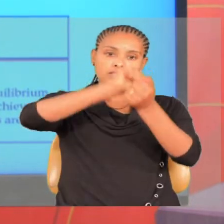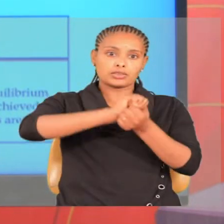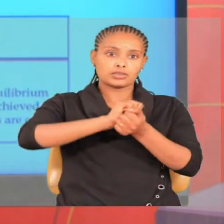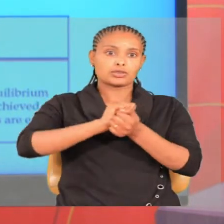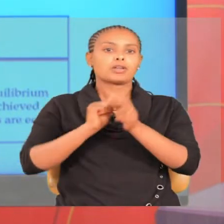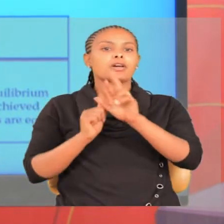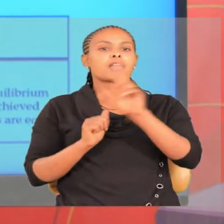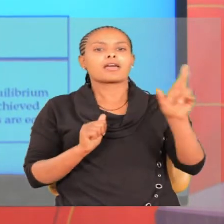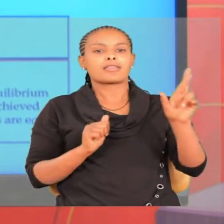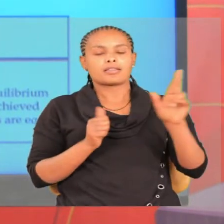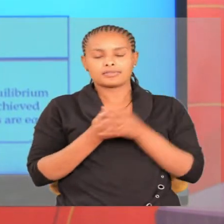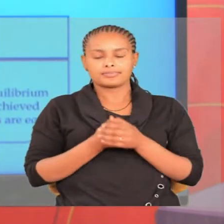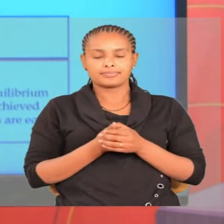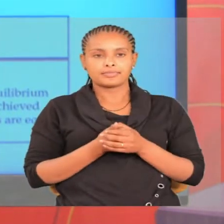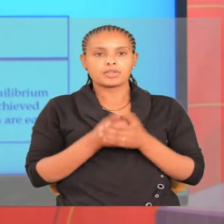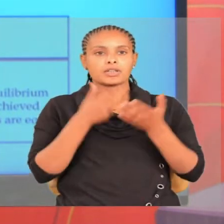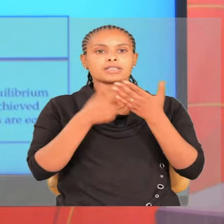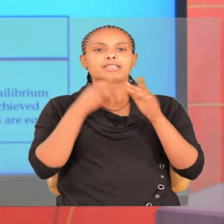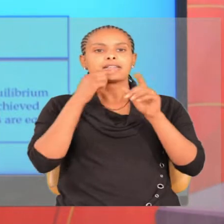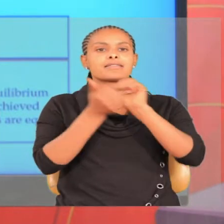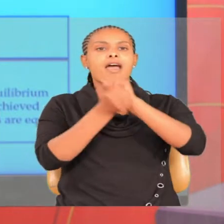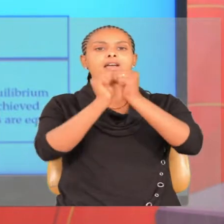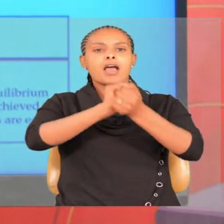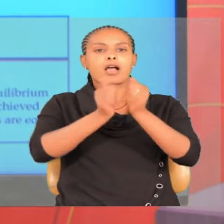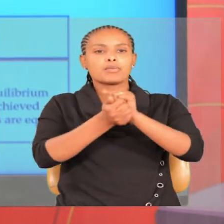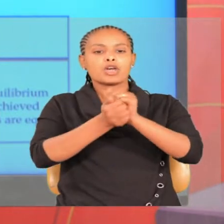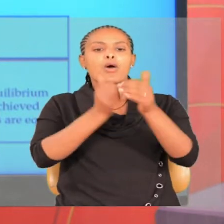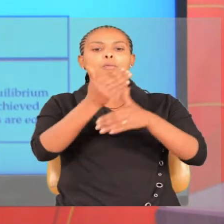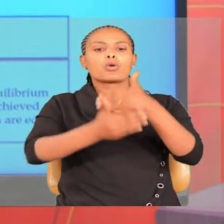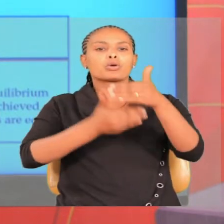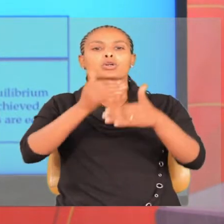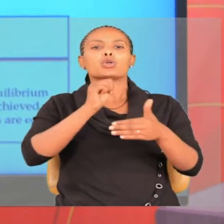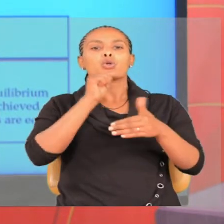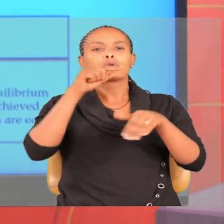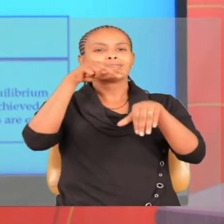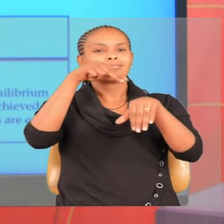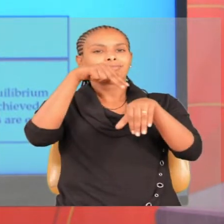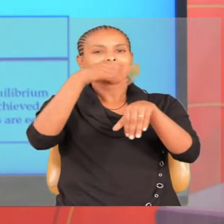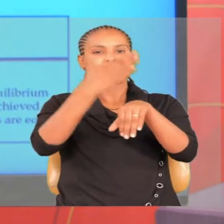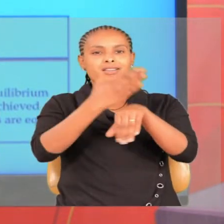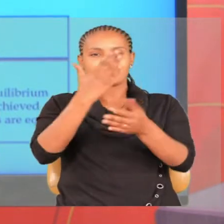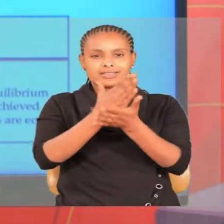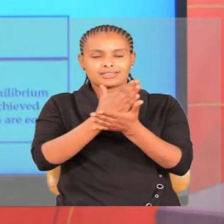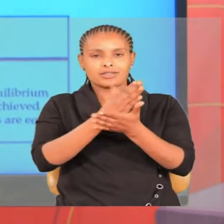into reactant. Is dynamic process, not static process.